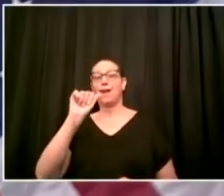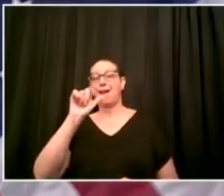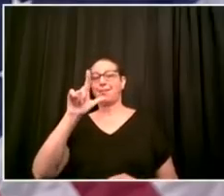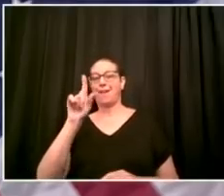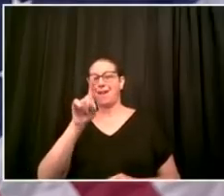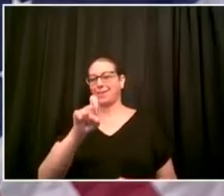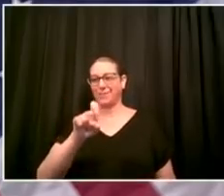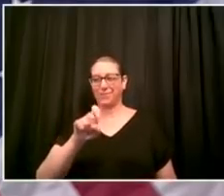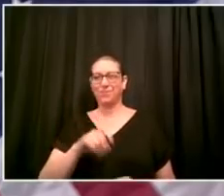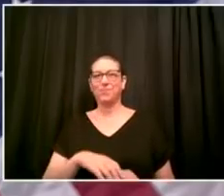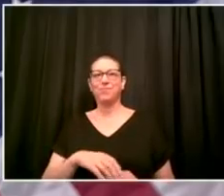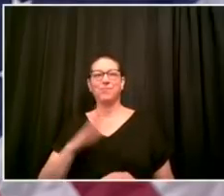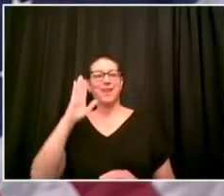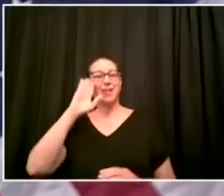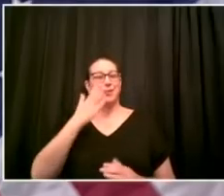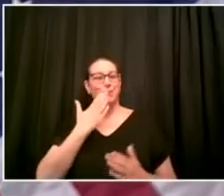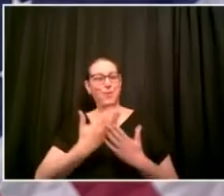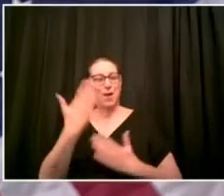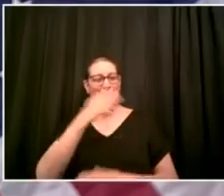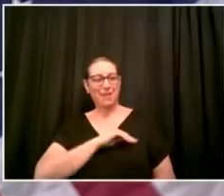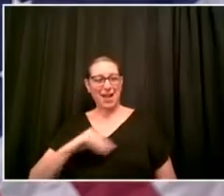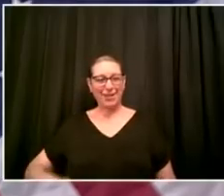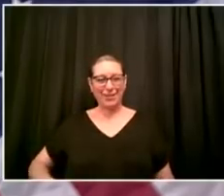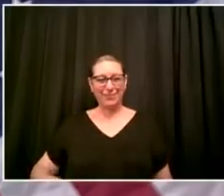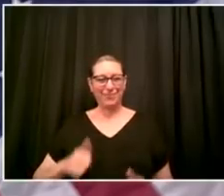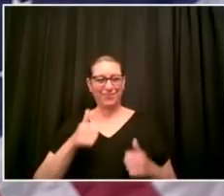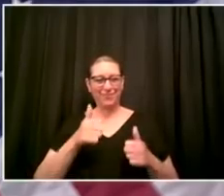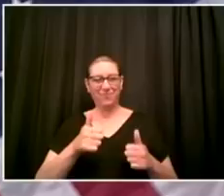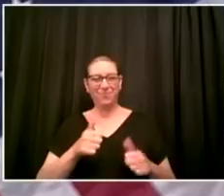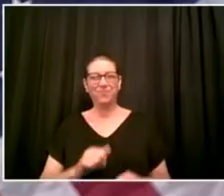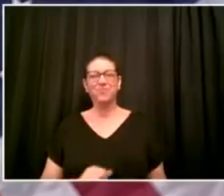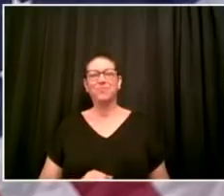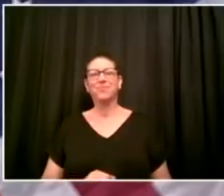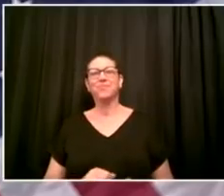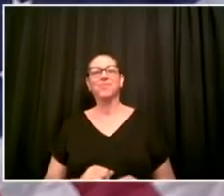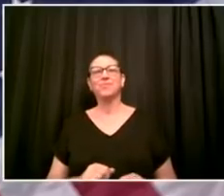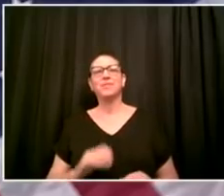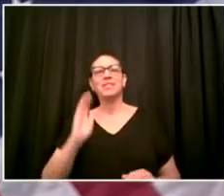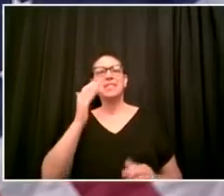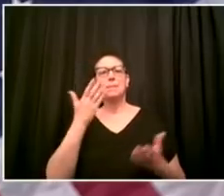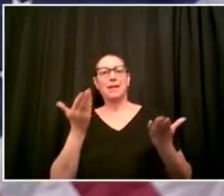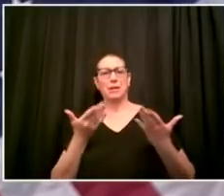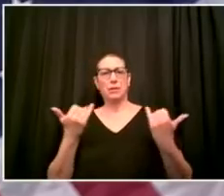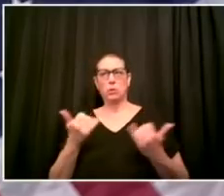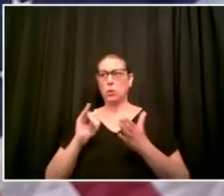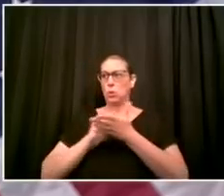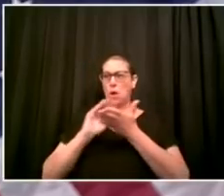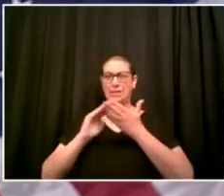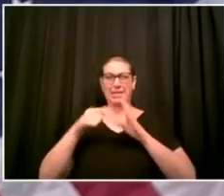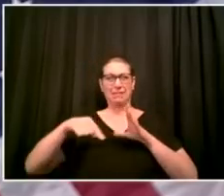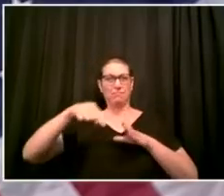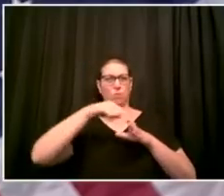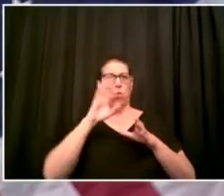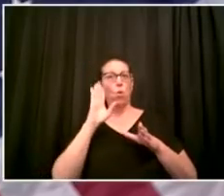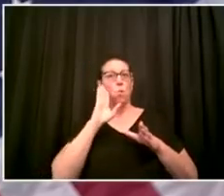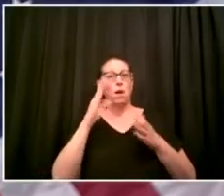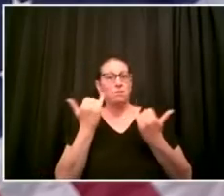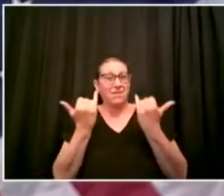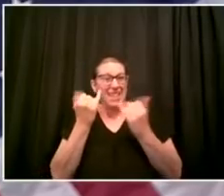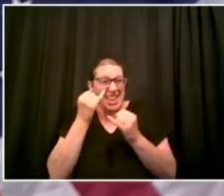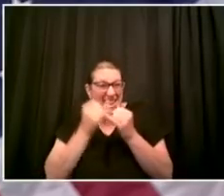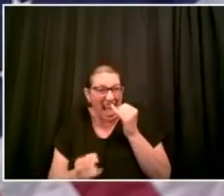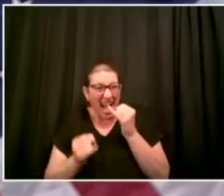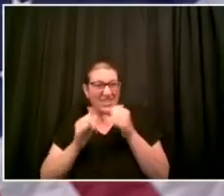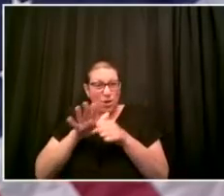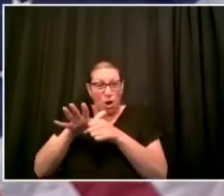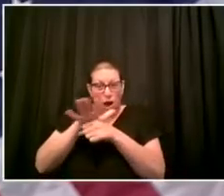will be the last region in the state to reopen, at least the way it lines up now. Do you think there's going to be, is there going to be